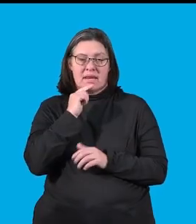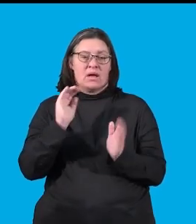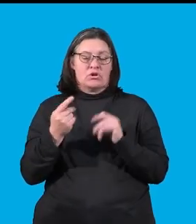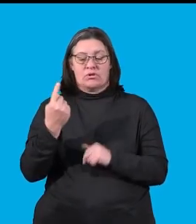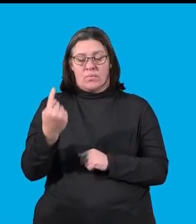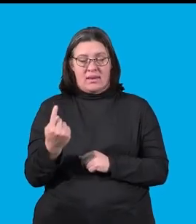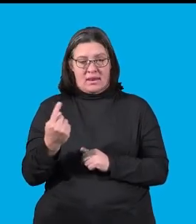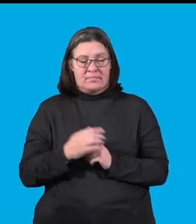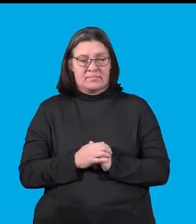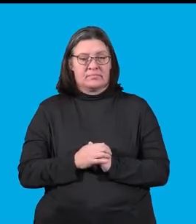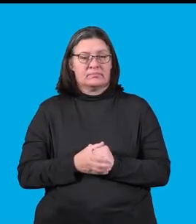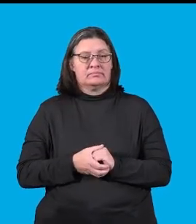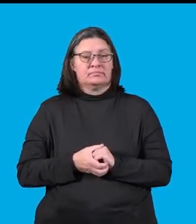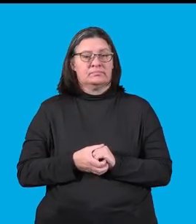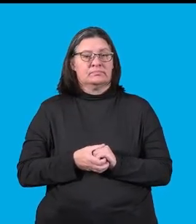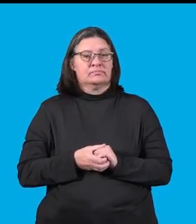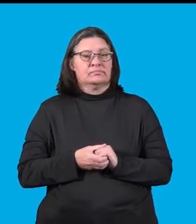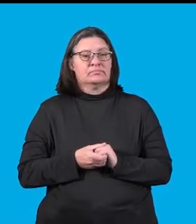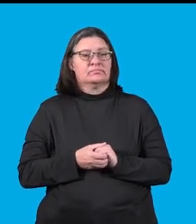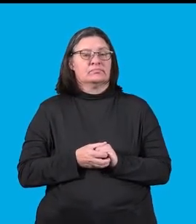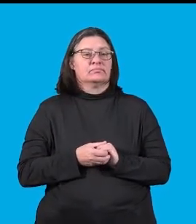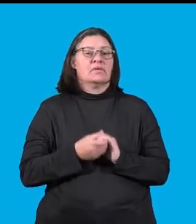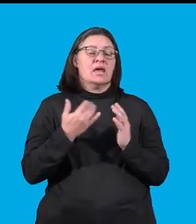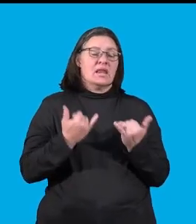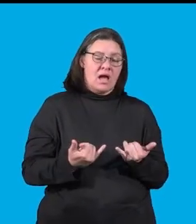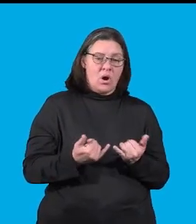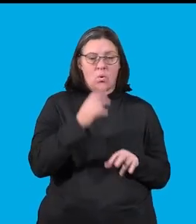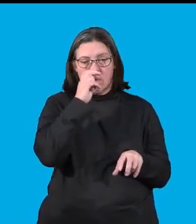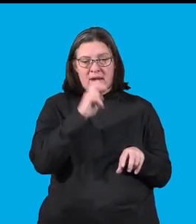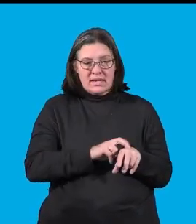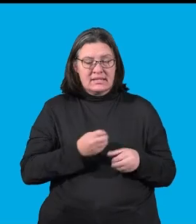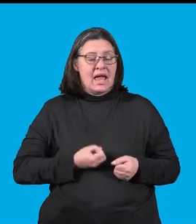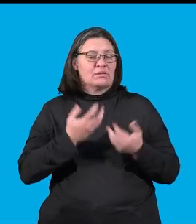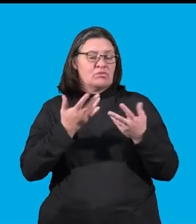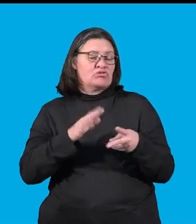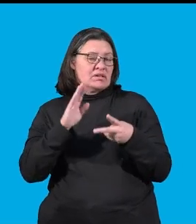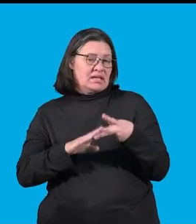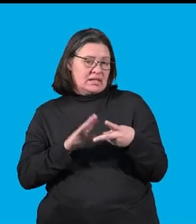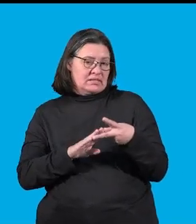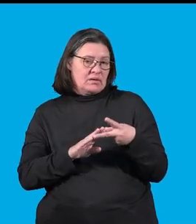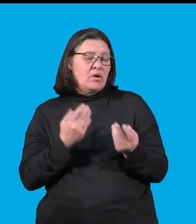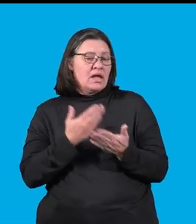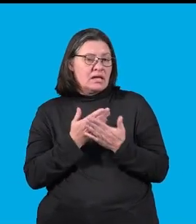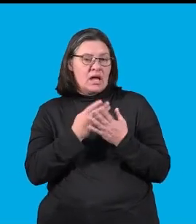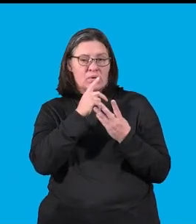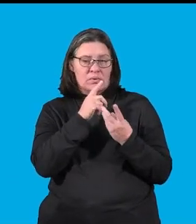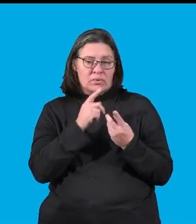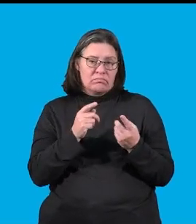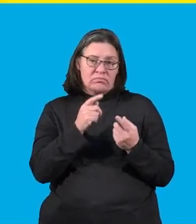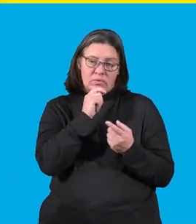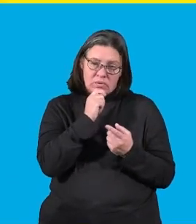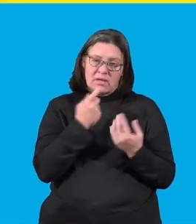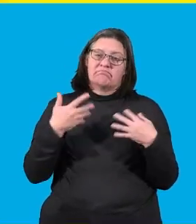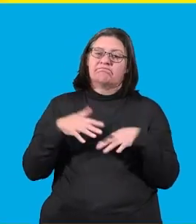that equation 1. Now we need another expression which we can use to